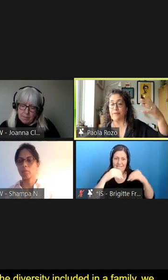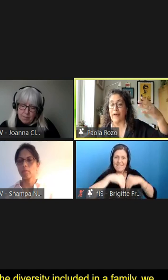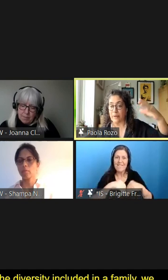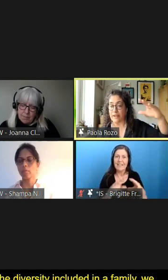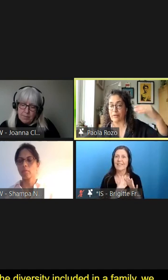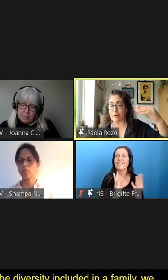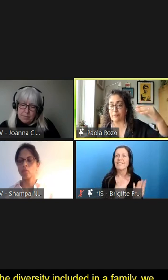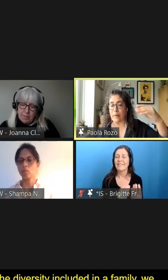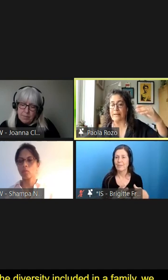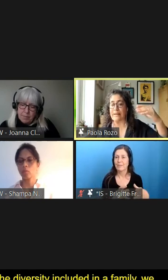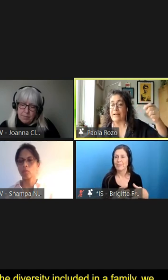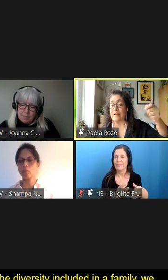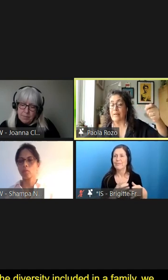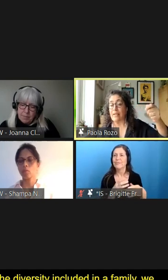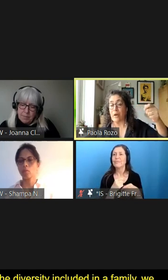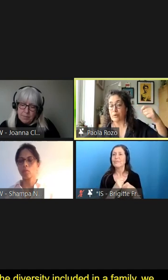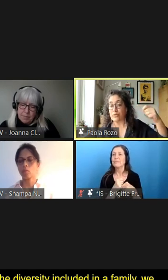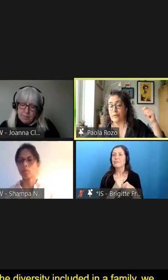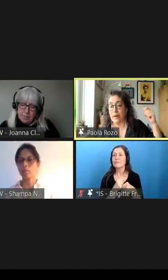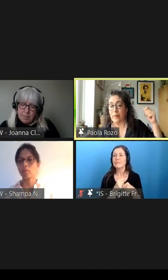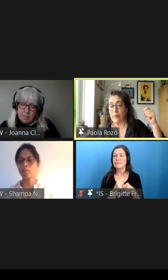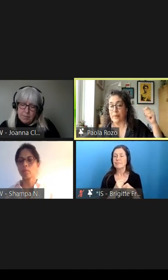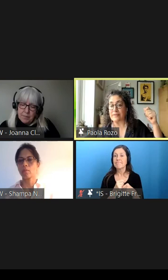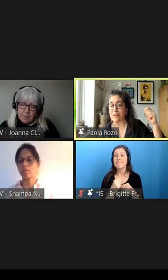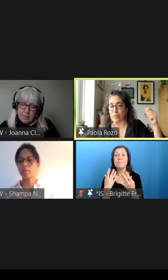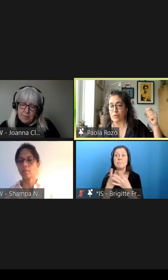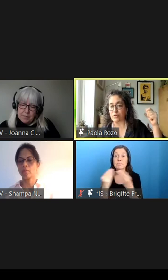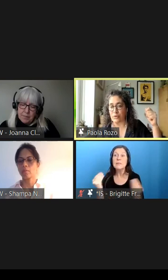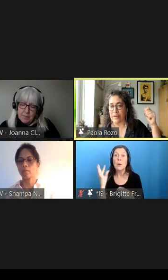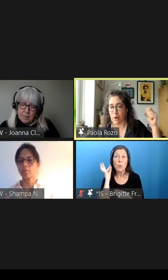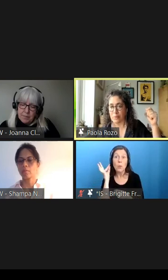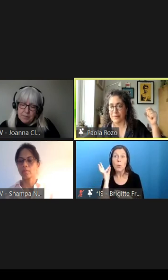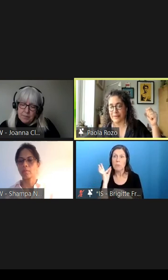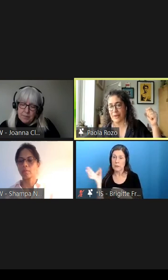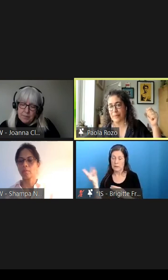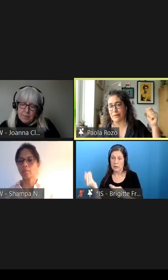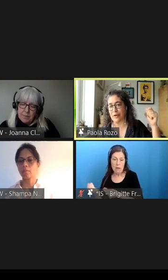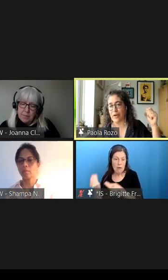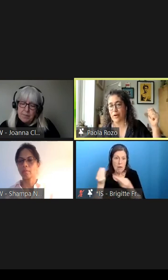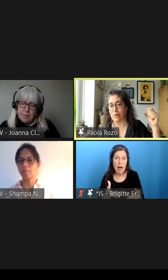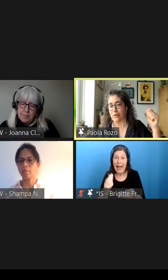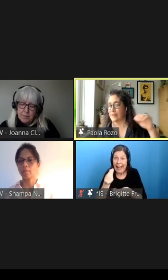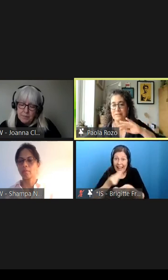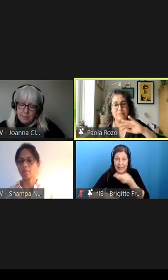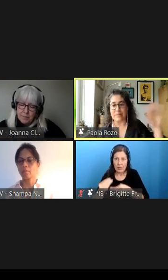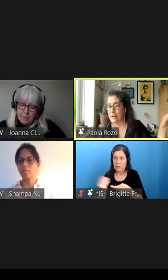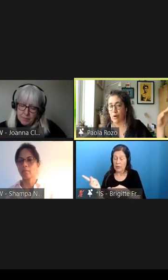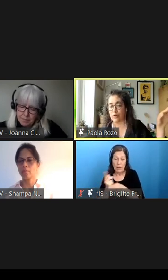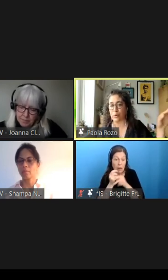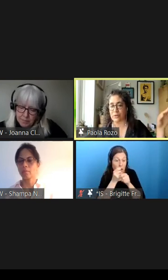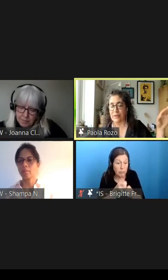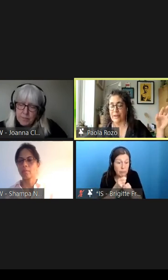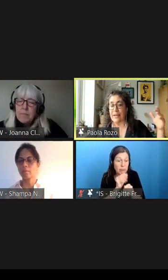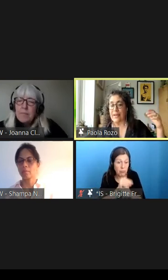behind family, or the term family, loads of women's contribution to the economy in terms of their care work is